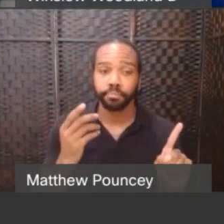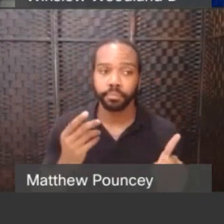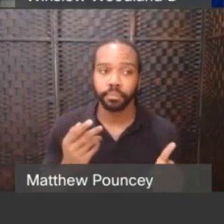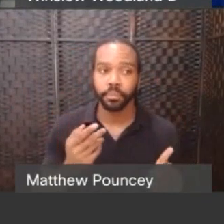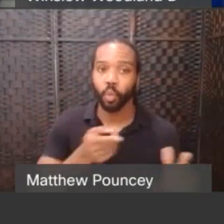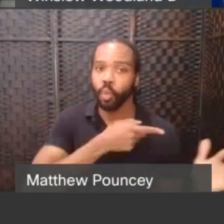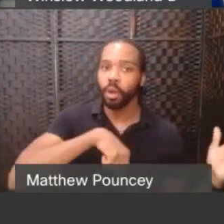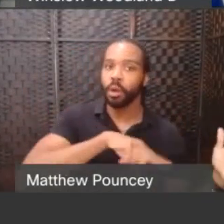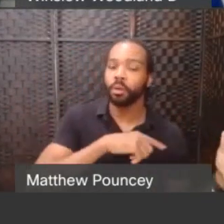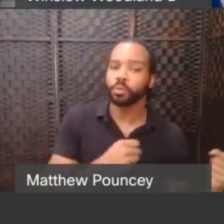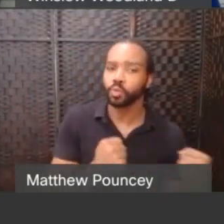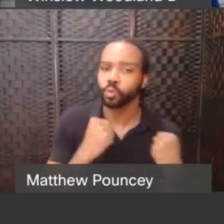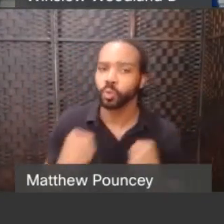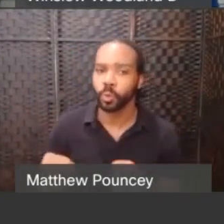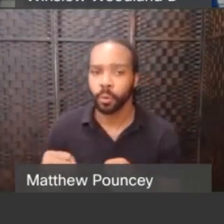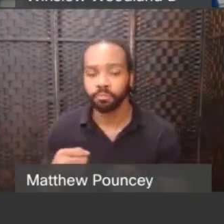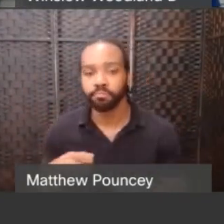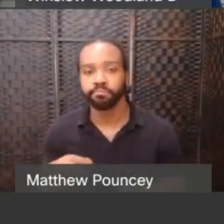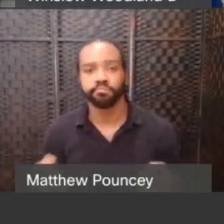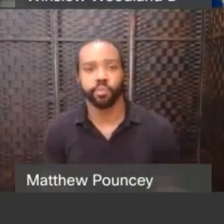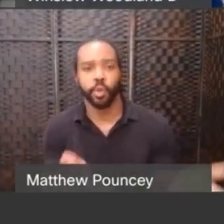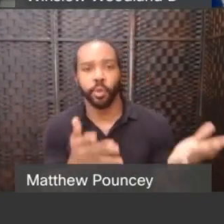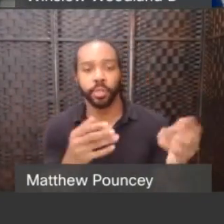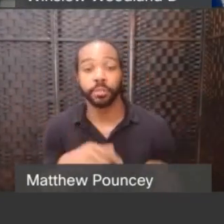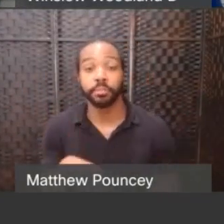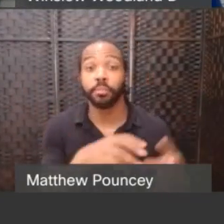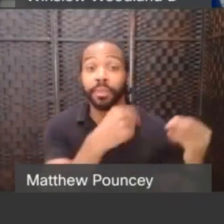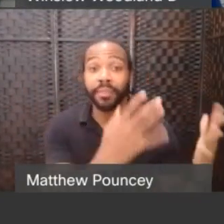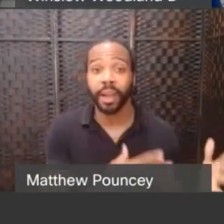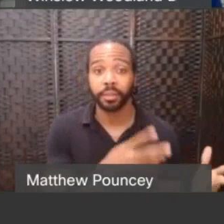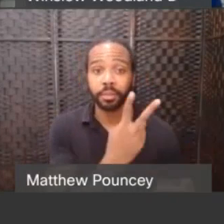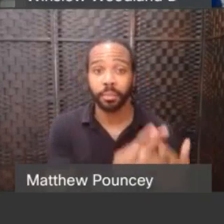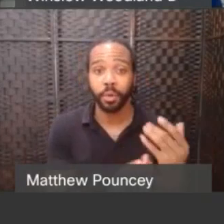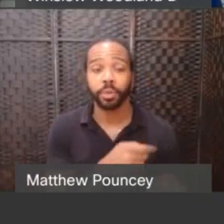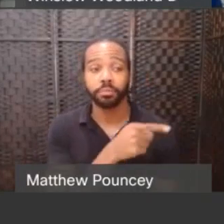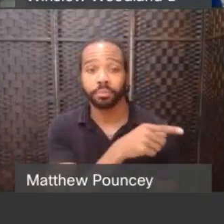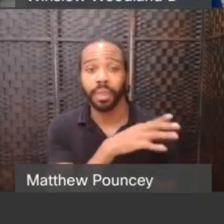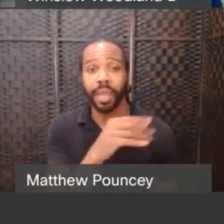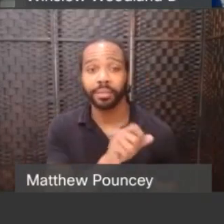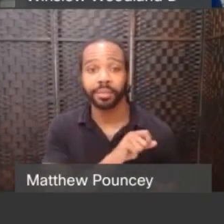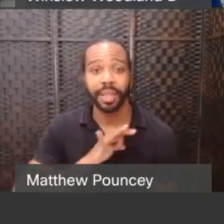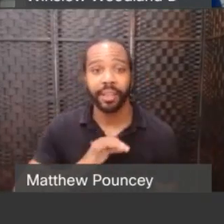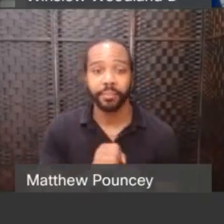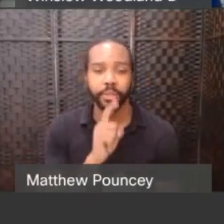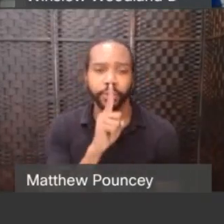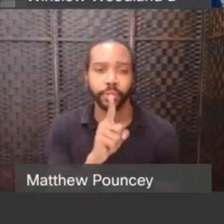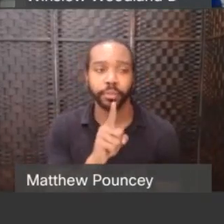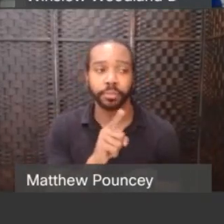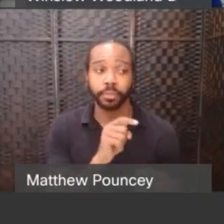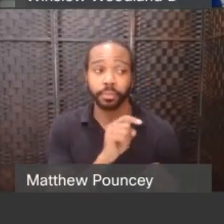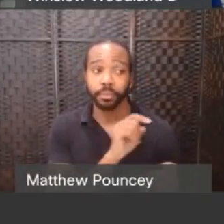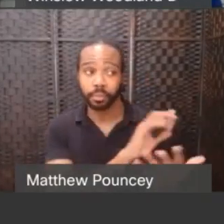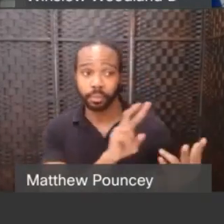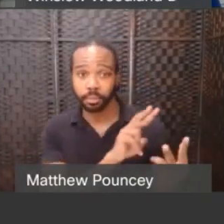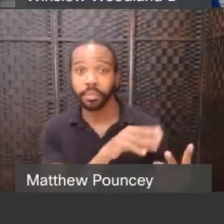strongly encouraging providers and their staff to ensure that their staff, as well as the people supported,